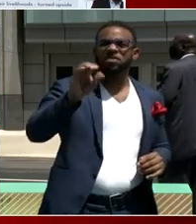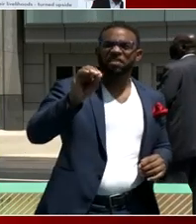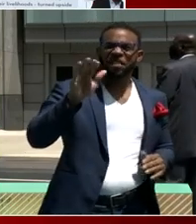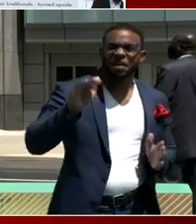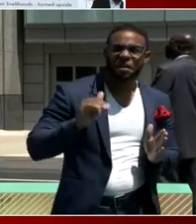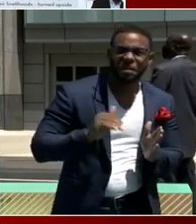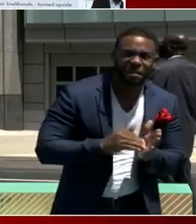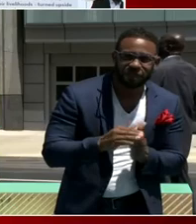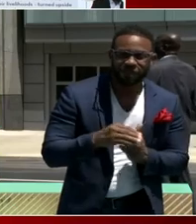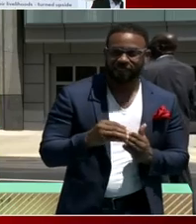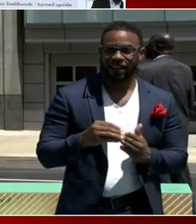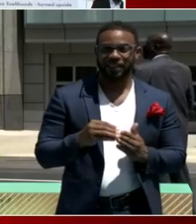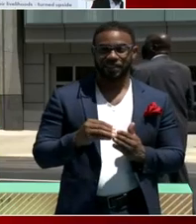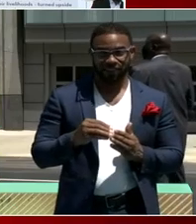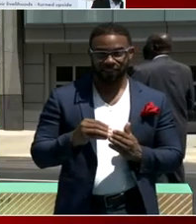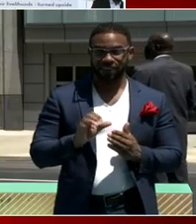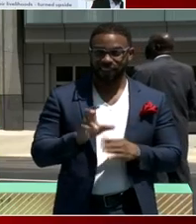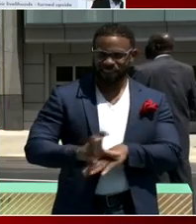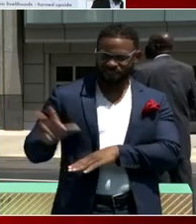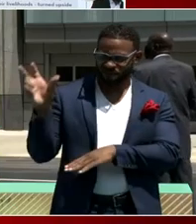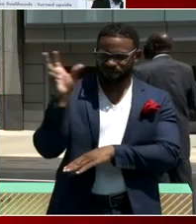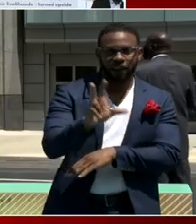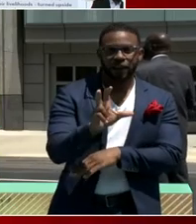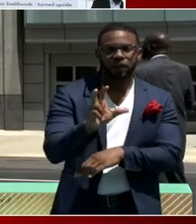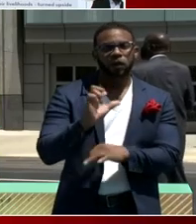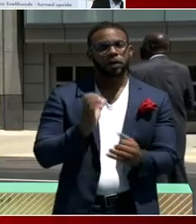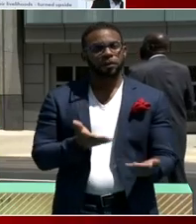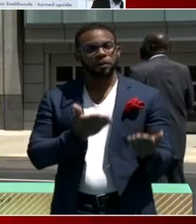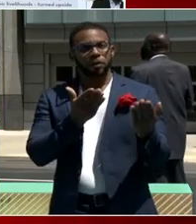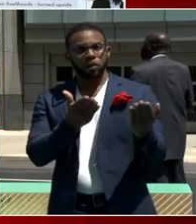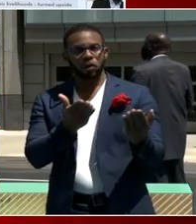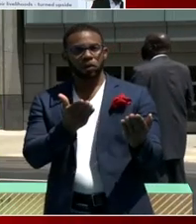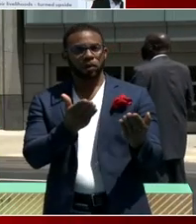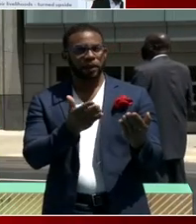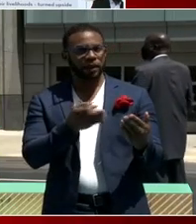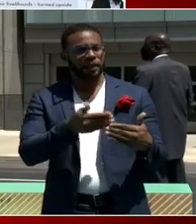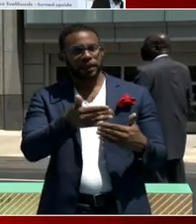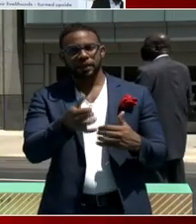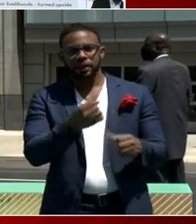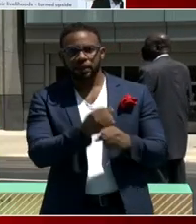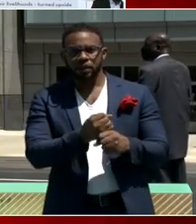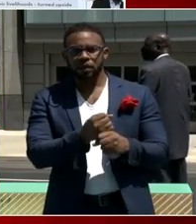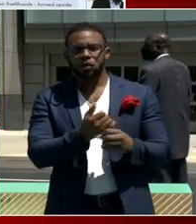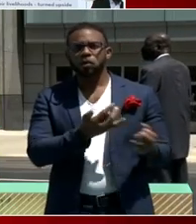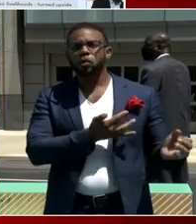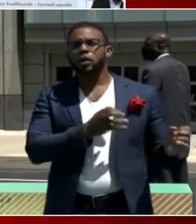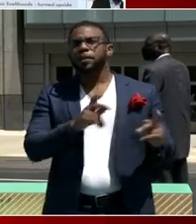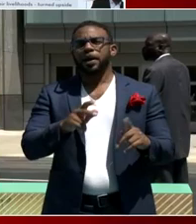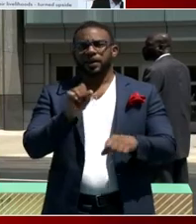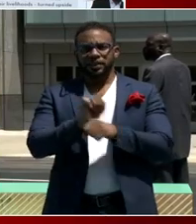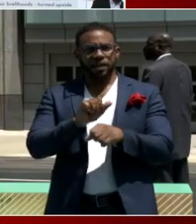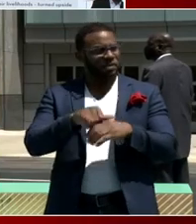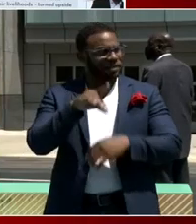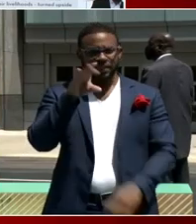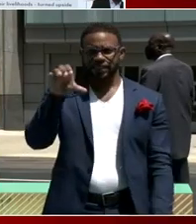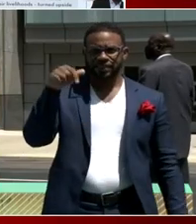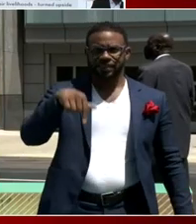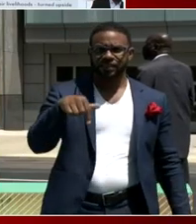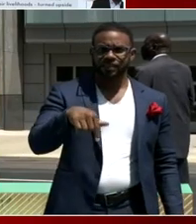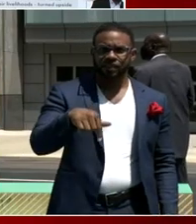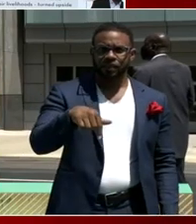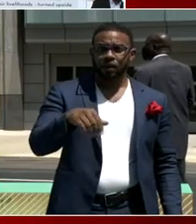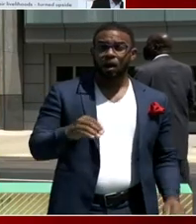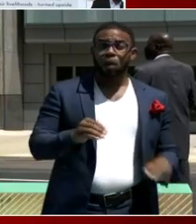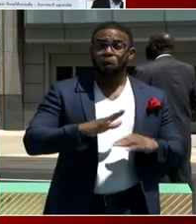$250 million is the investment that we propose in the coming year to bring back jobs to D.C.,